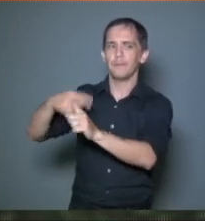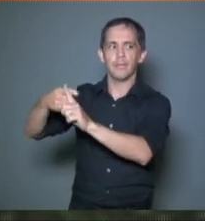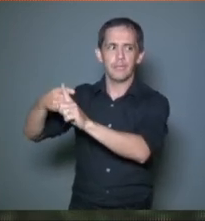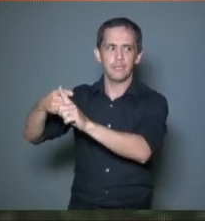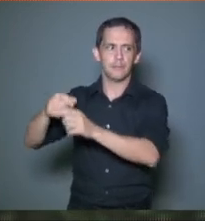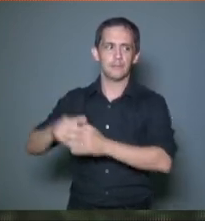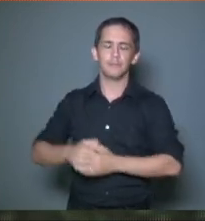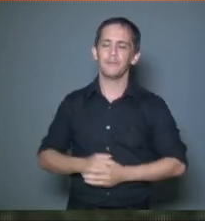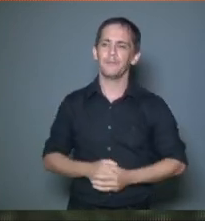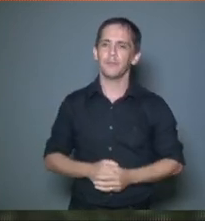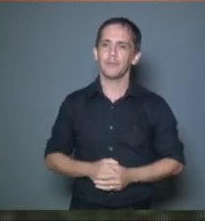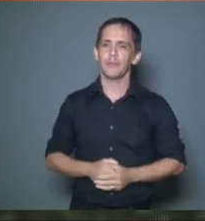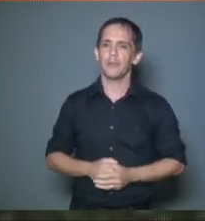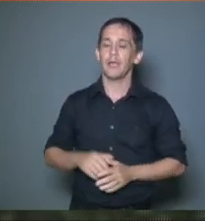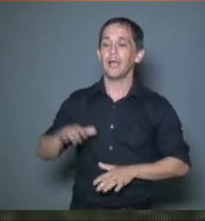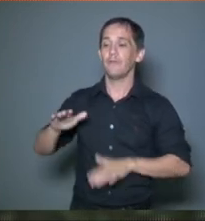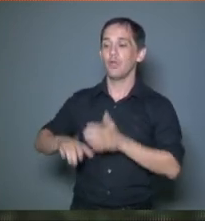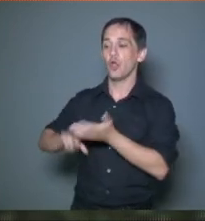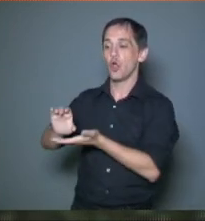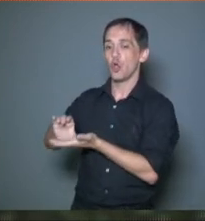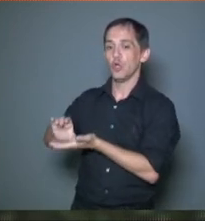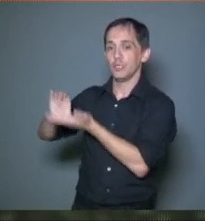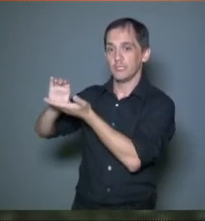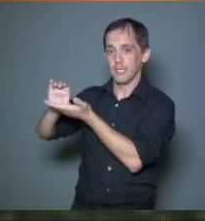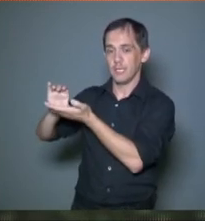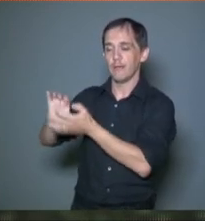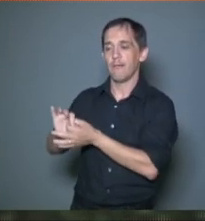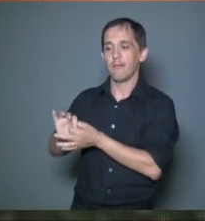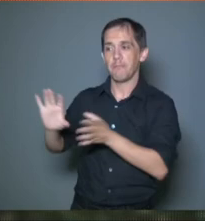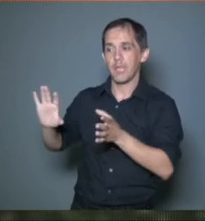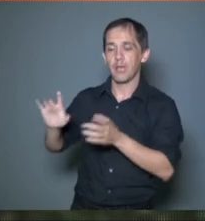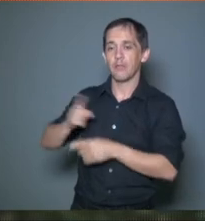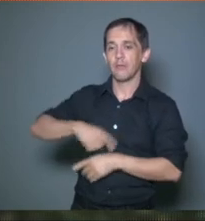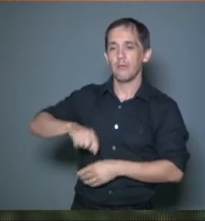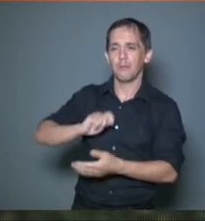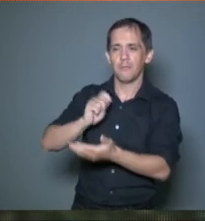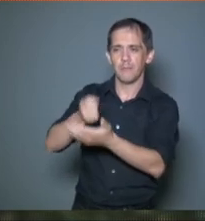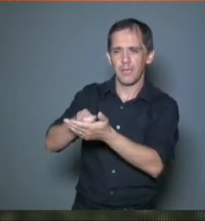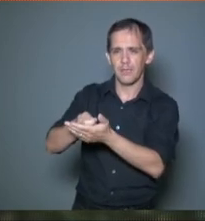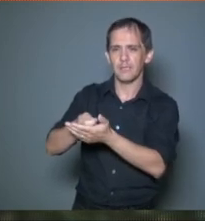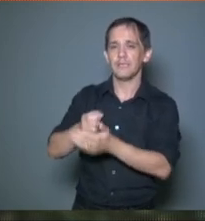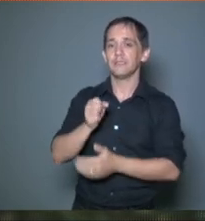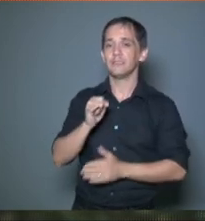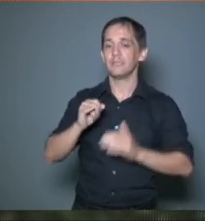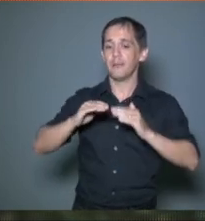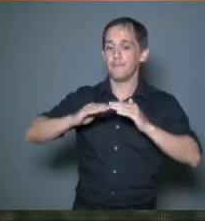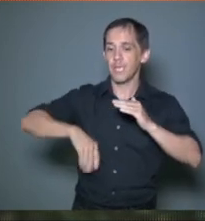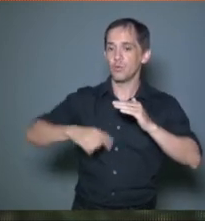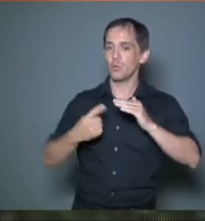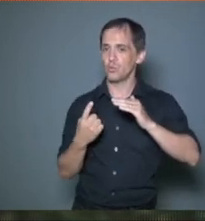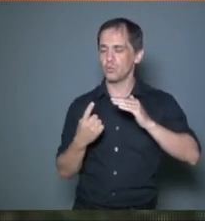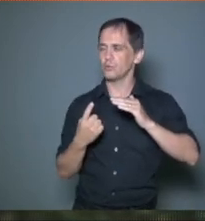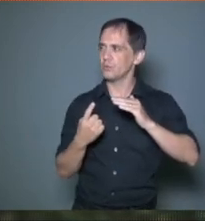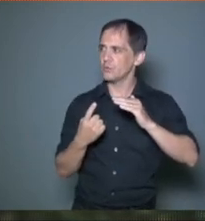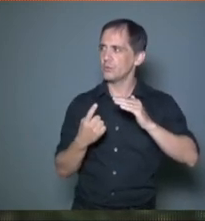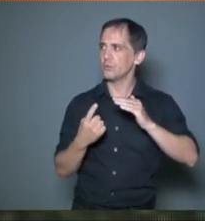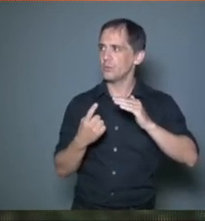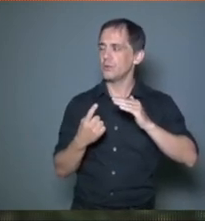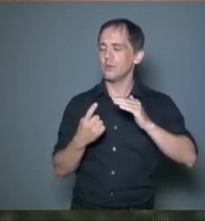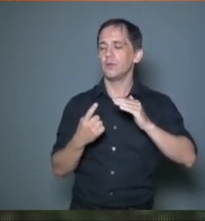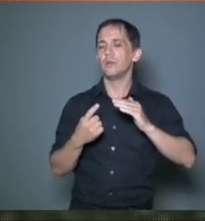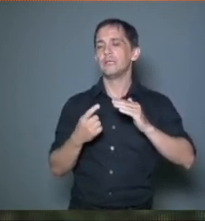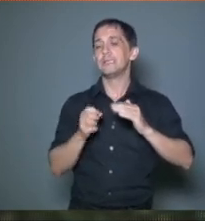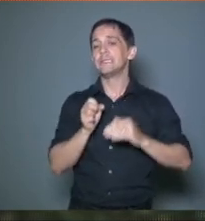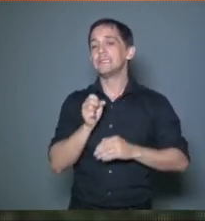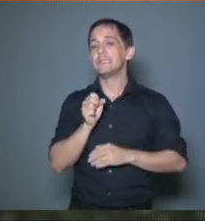additional dividends because the board won't allow us to be sub-leveraged. Below